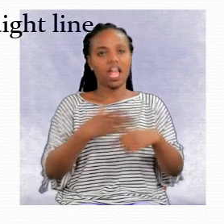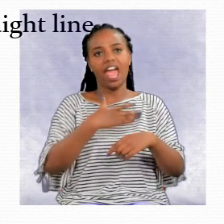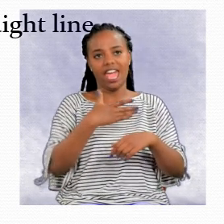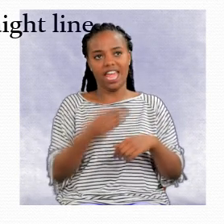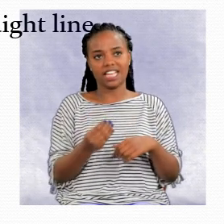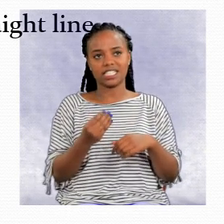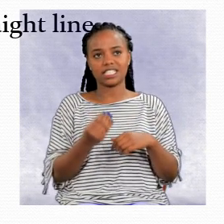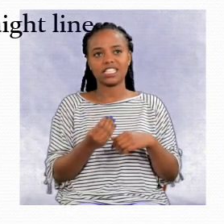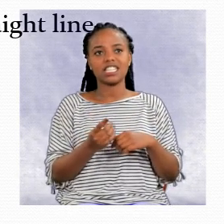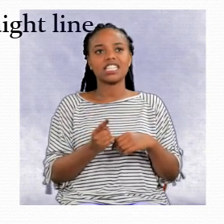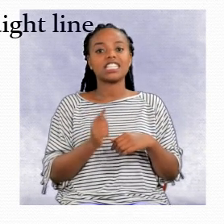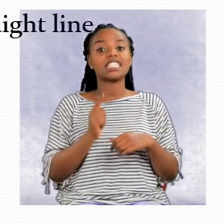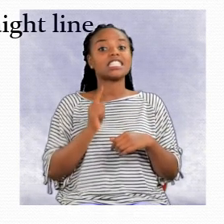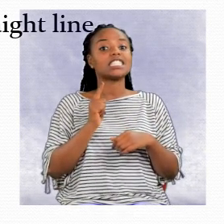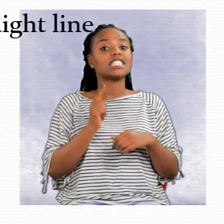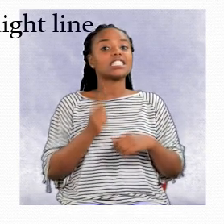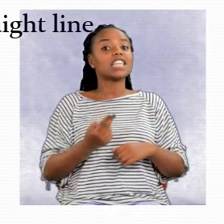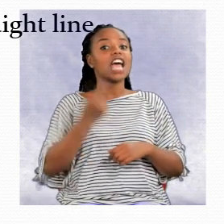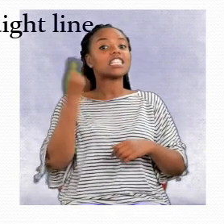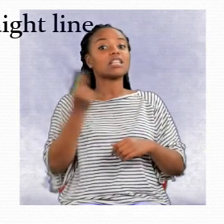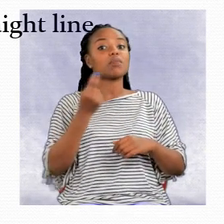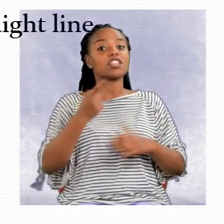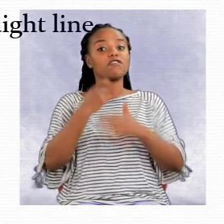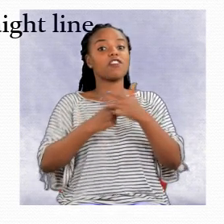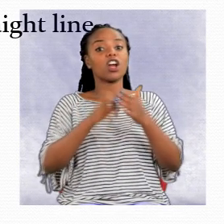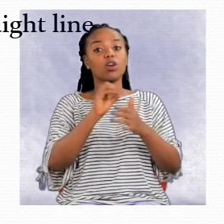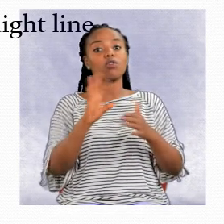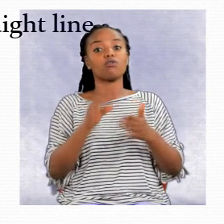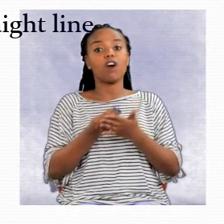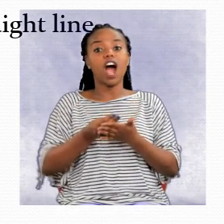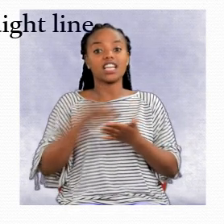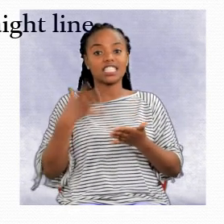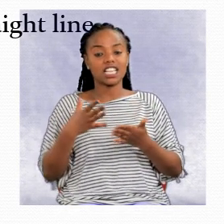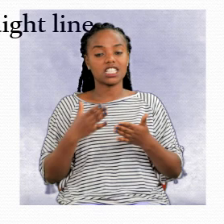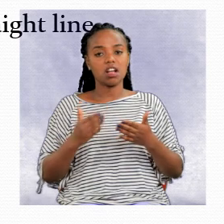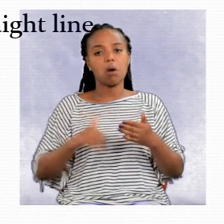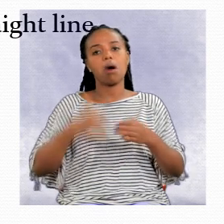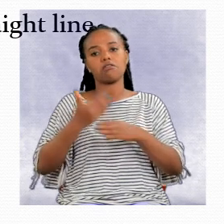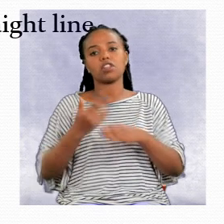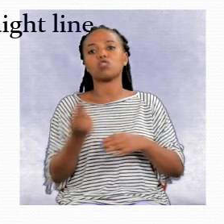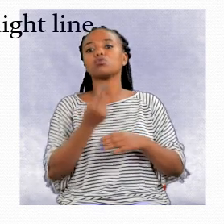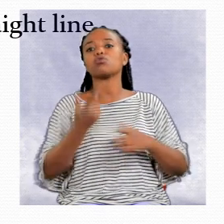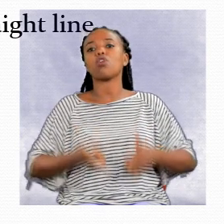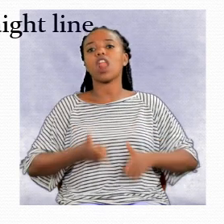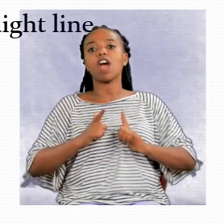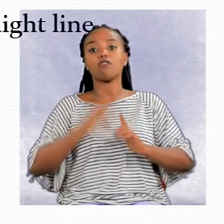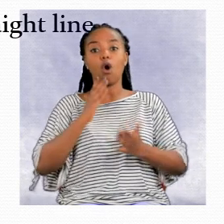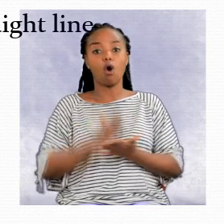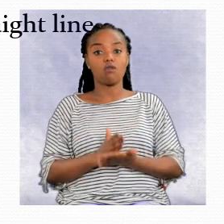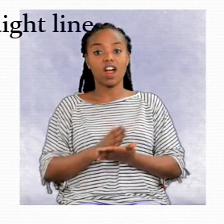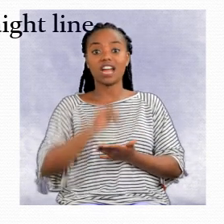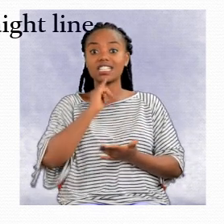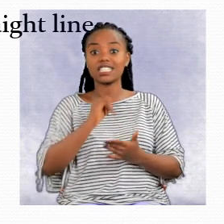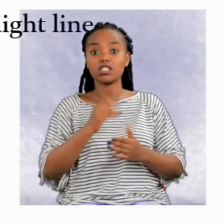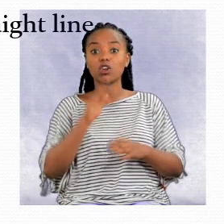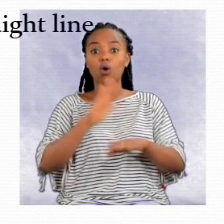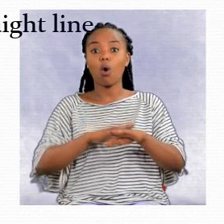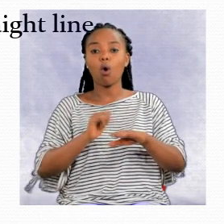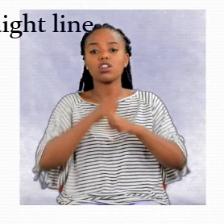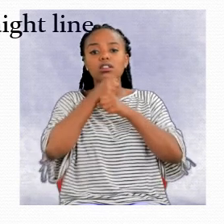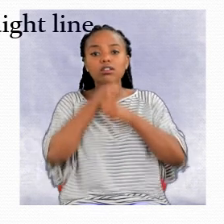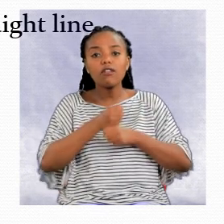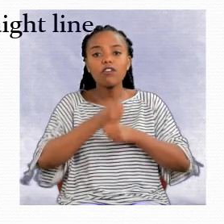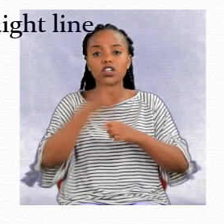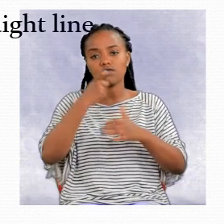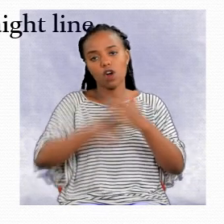And the estimated value of an asset after its useful life is over is called salvage value